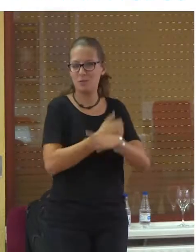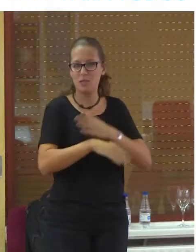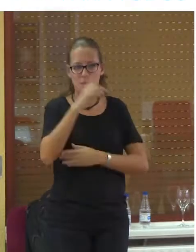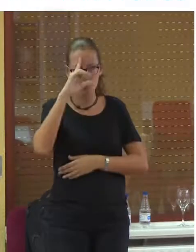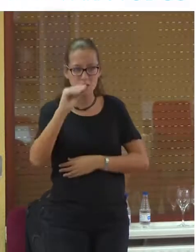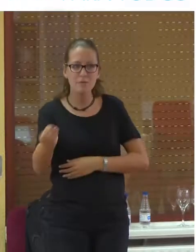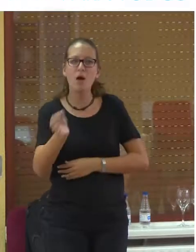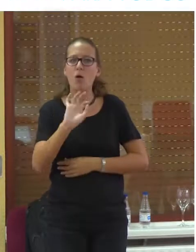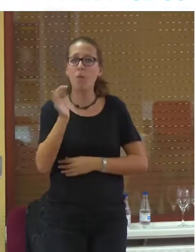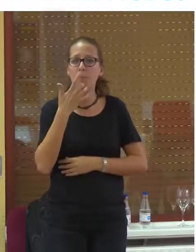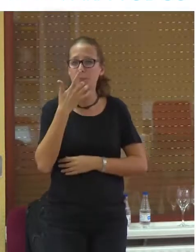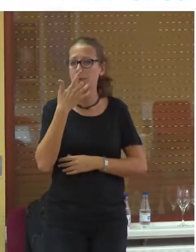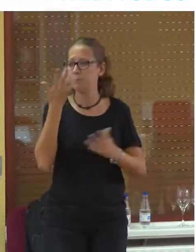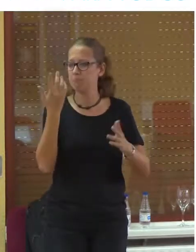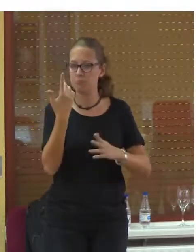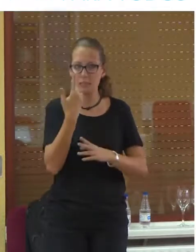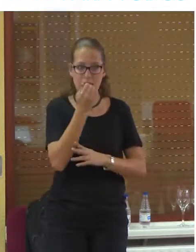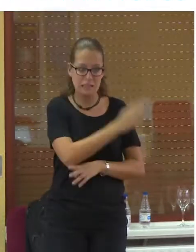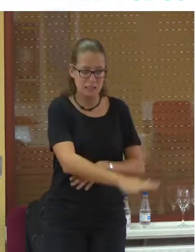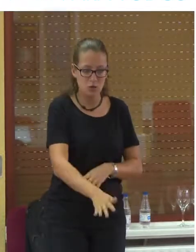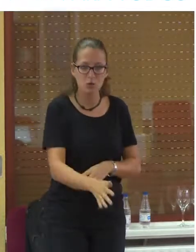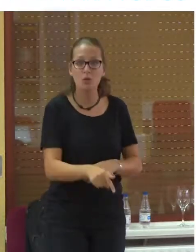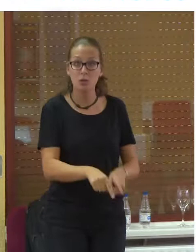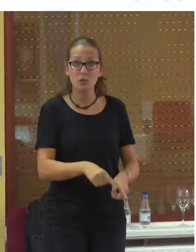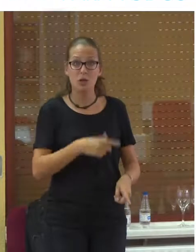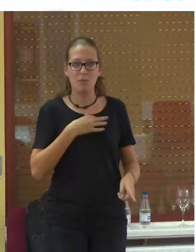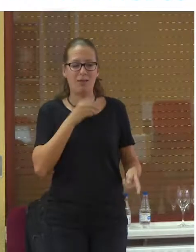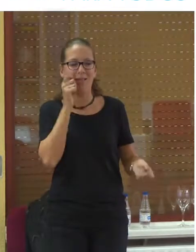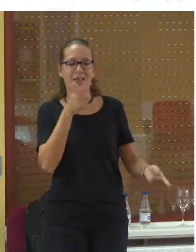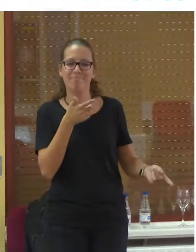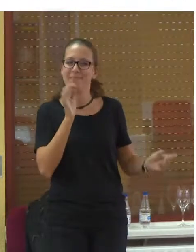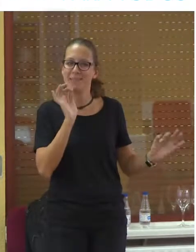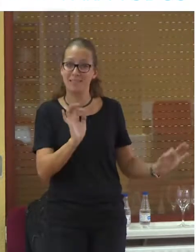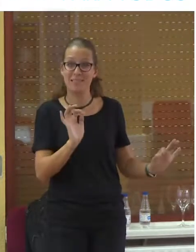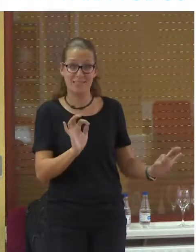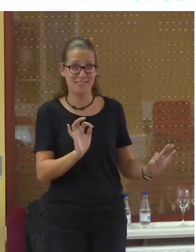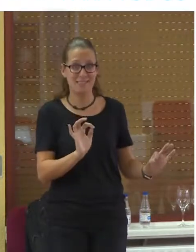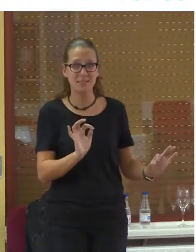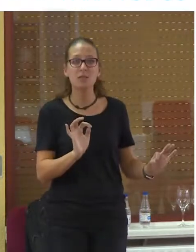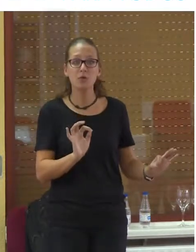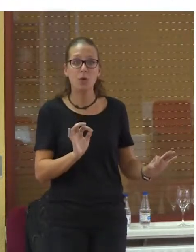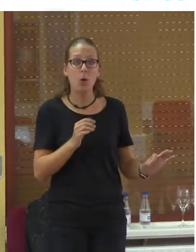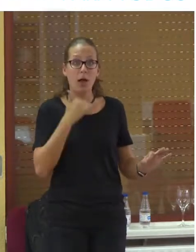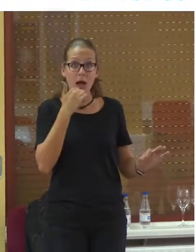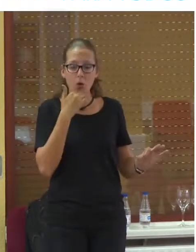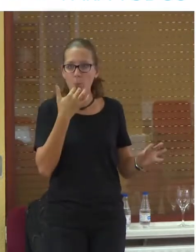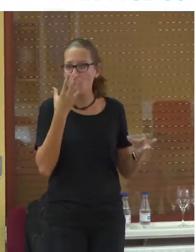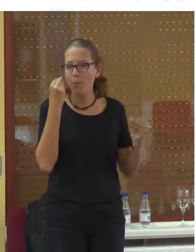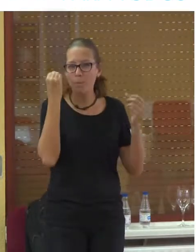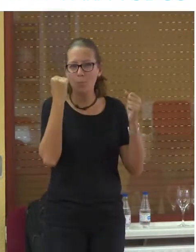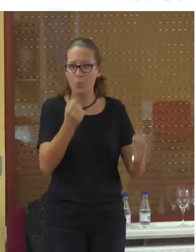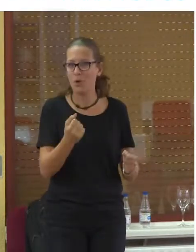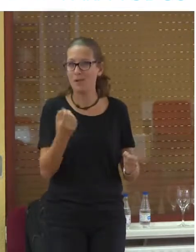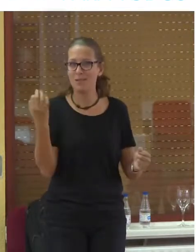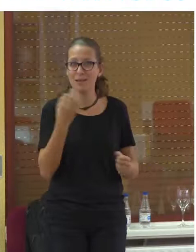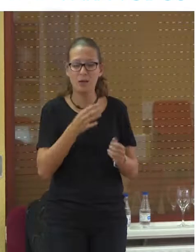cognitive impairments or children even, you will see that this is the case. So motivation